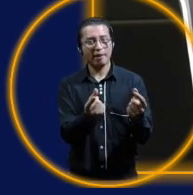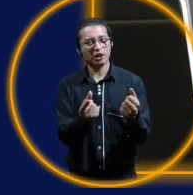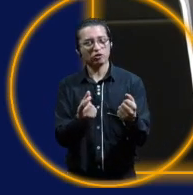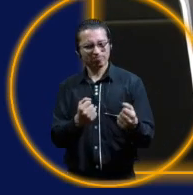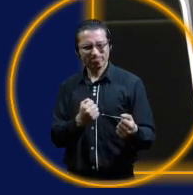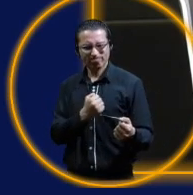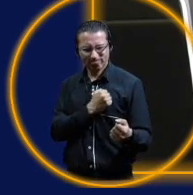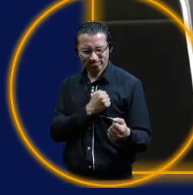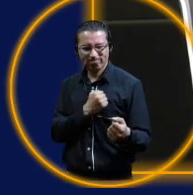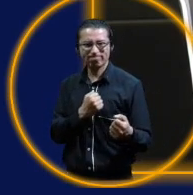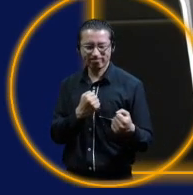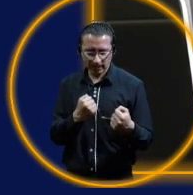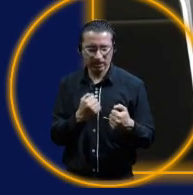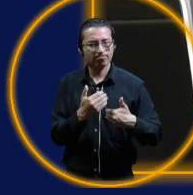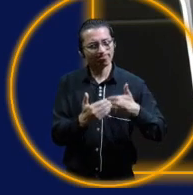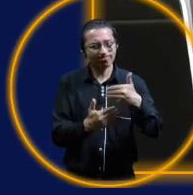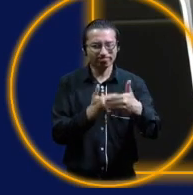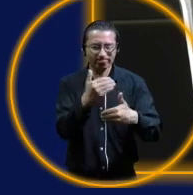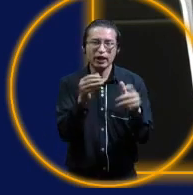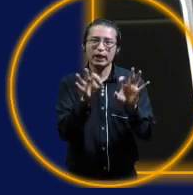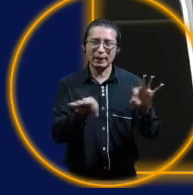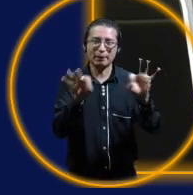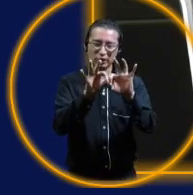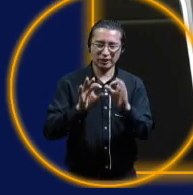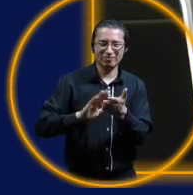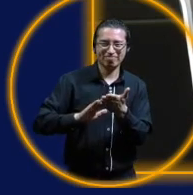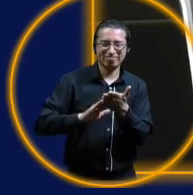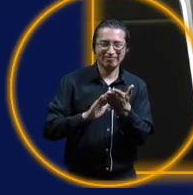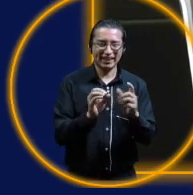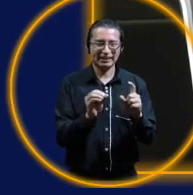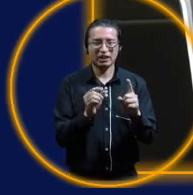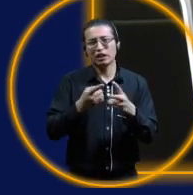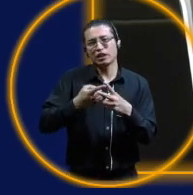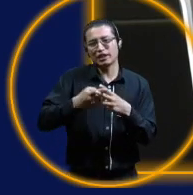that sanity. And the AI tools, you know,